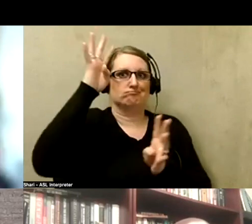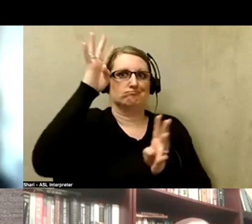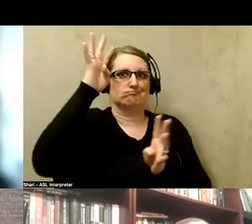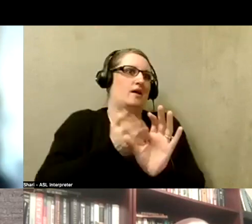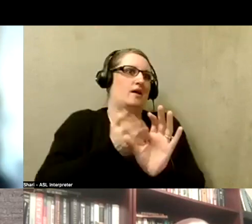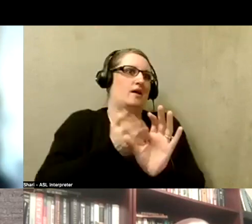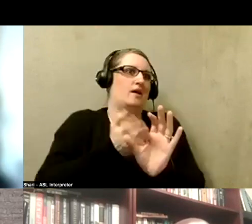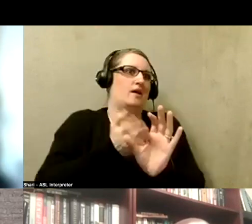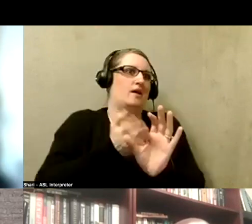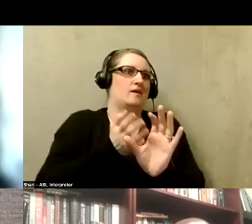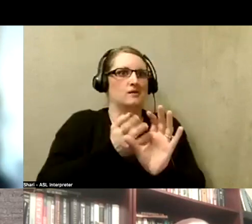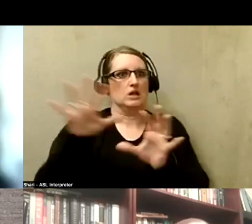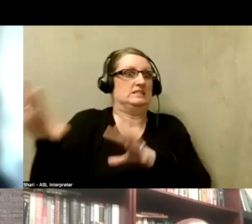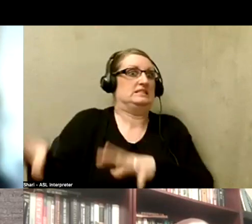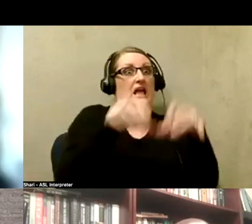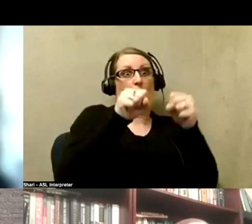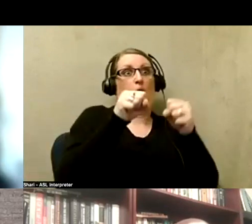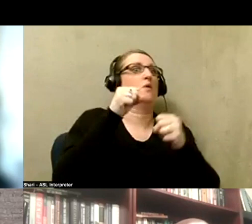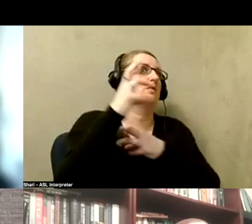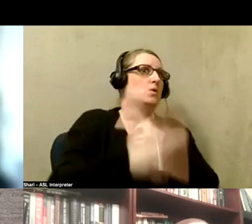psychopharmacology taking over the world,